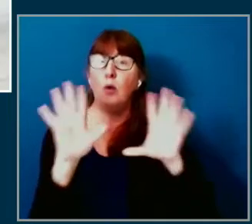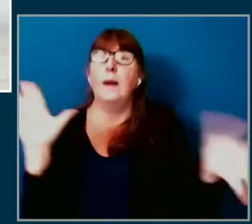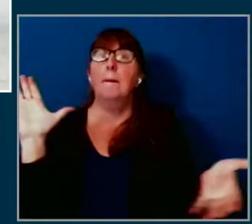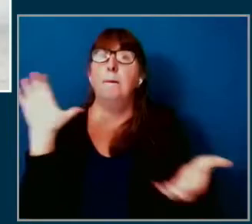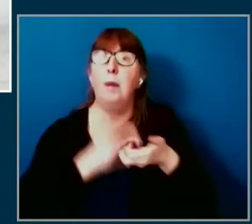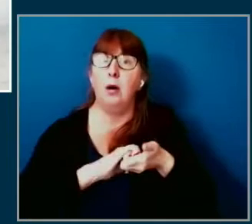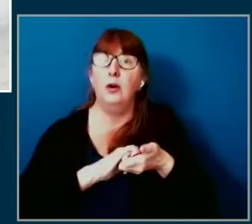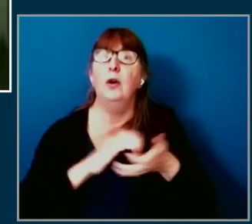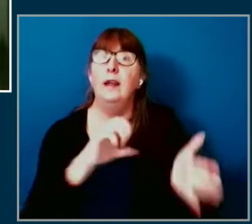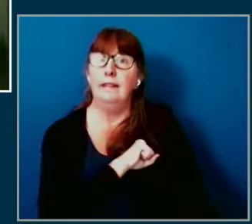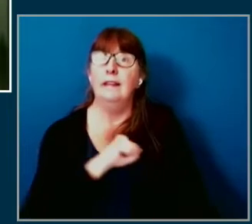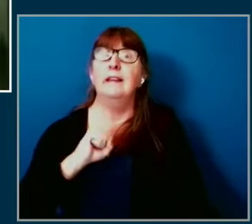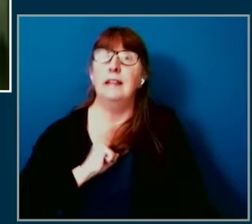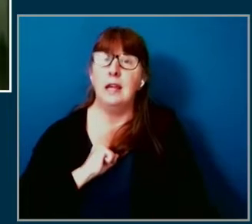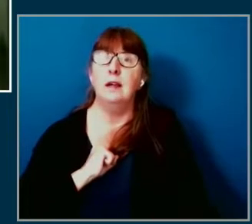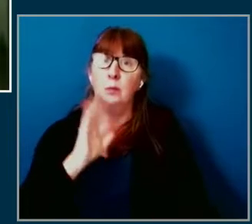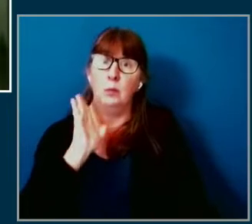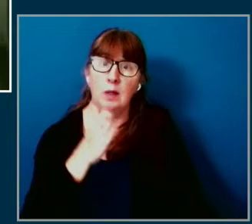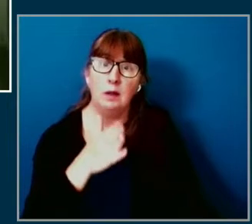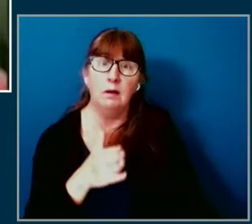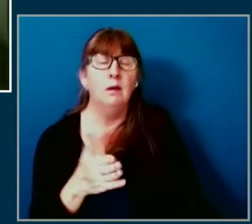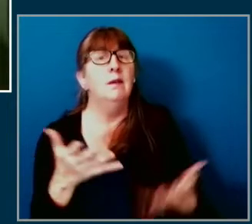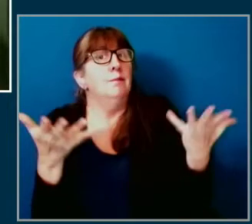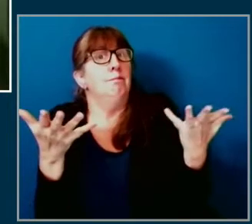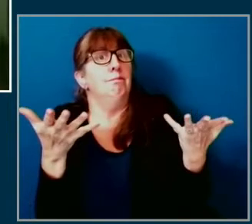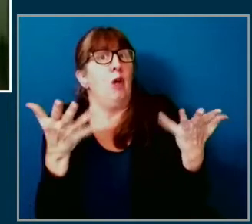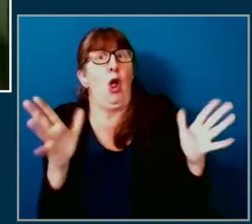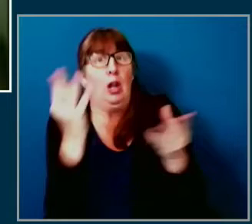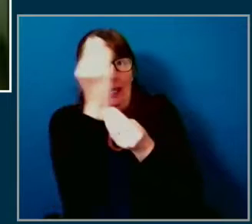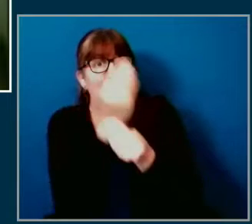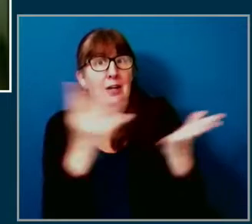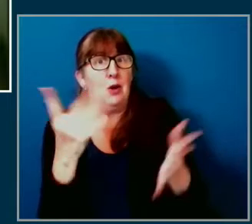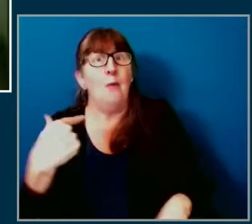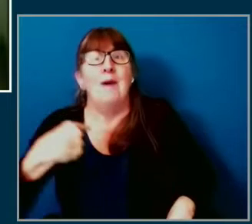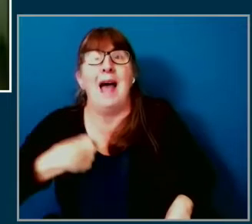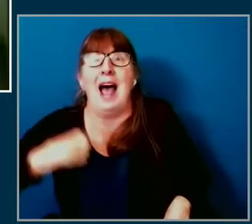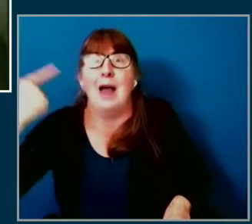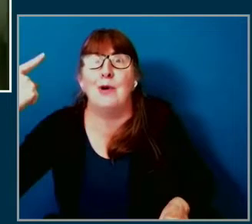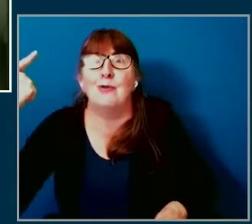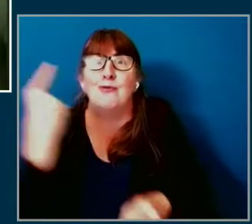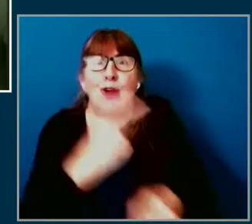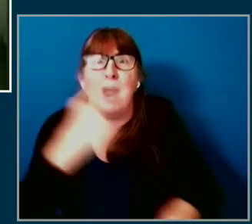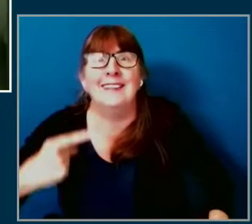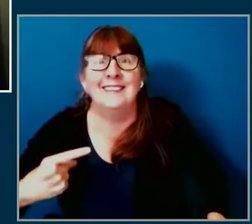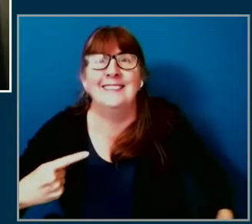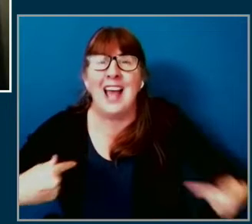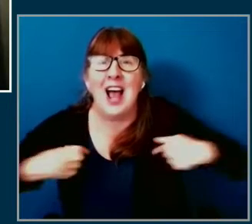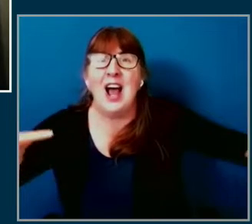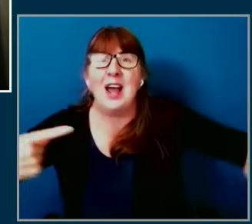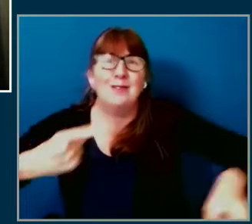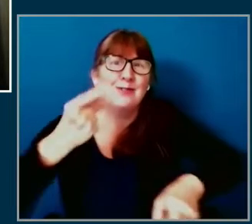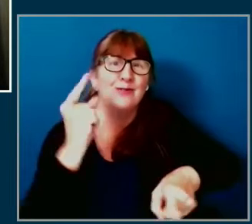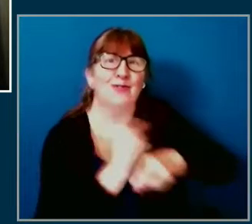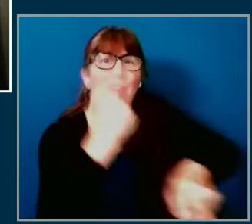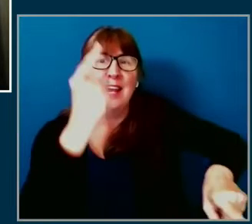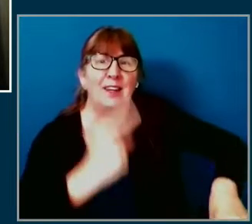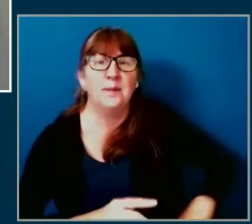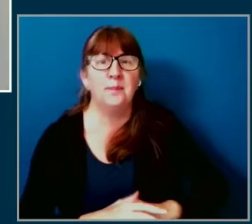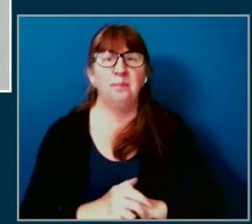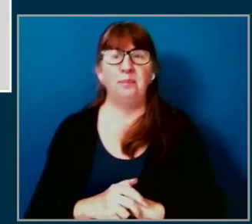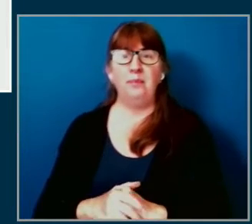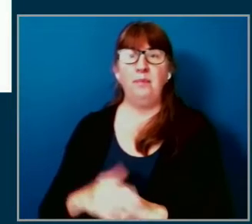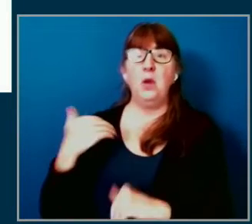Senate. And all I can say is, I was right. I was right. Got a lot of work to do, and I'm